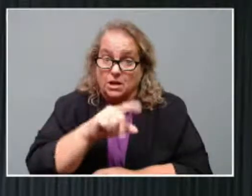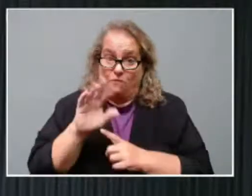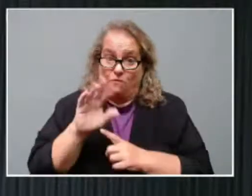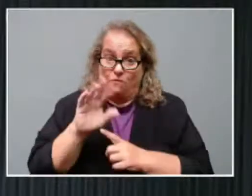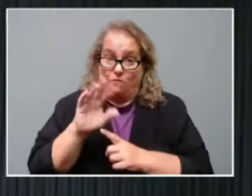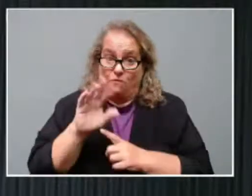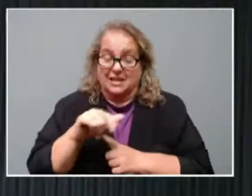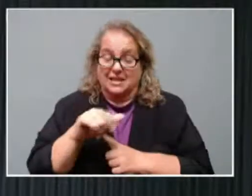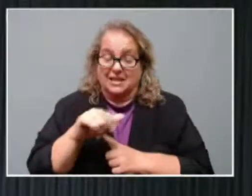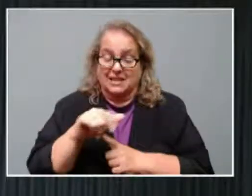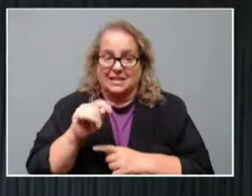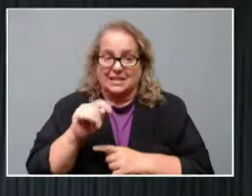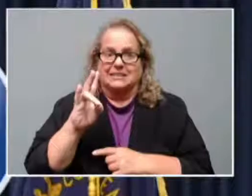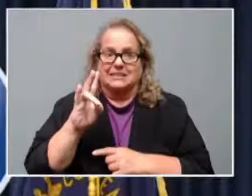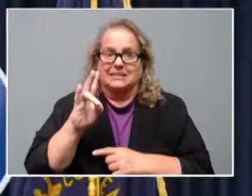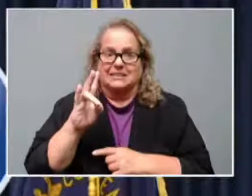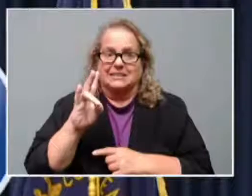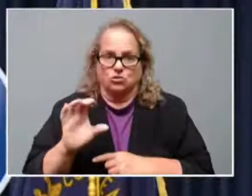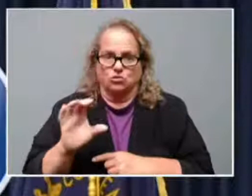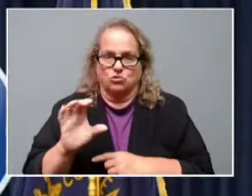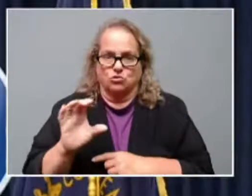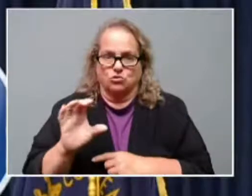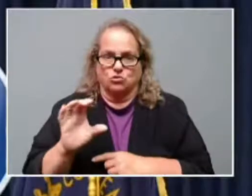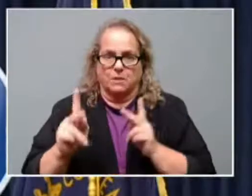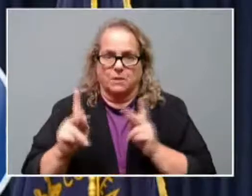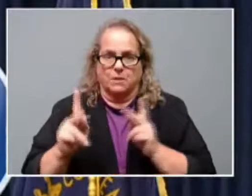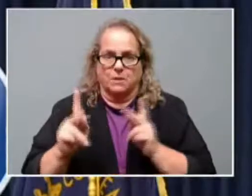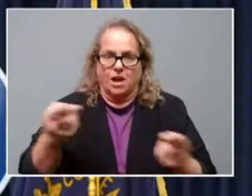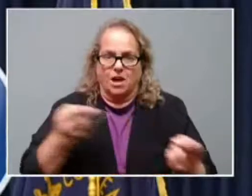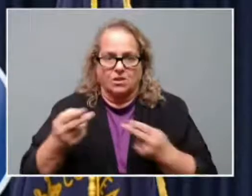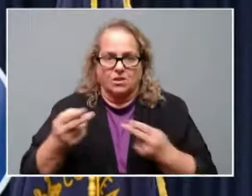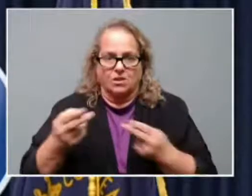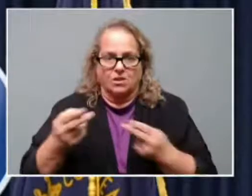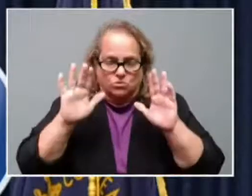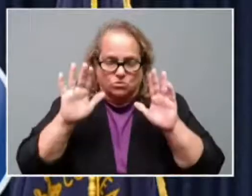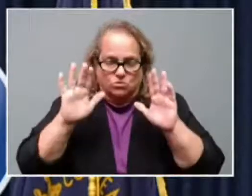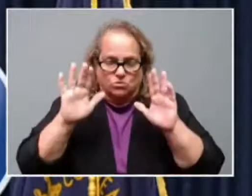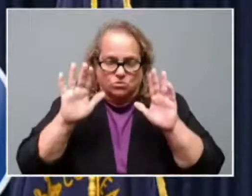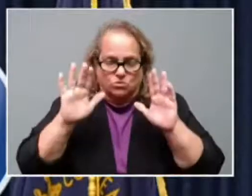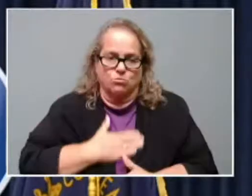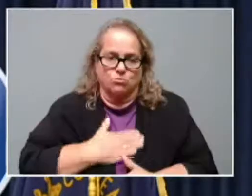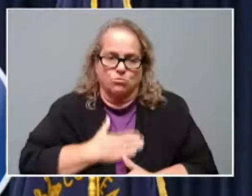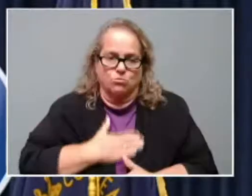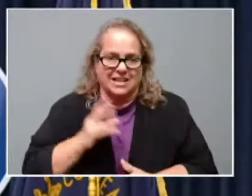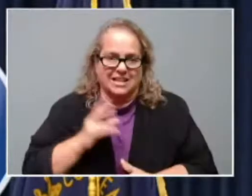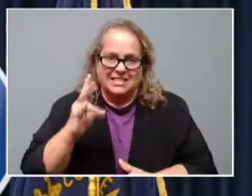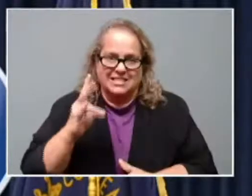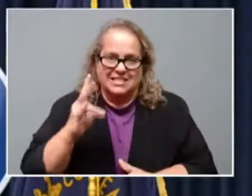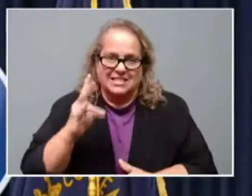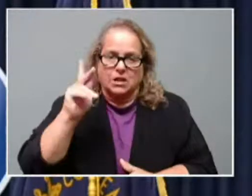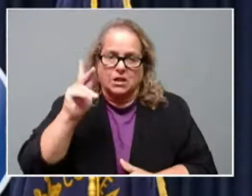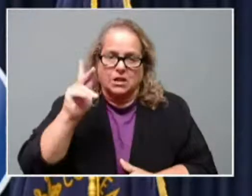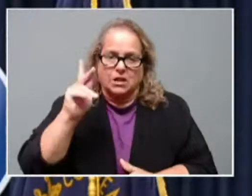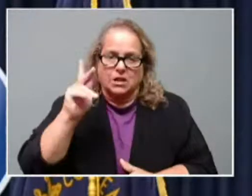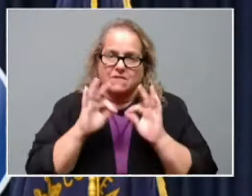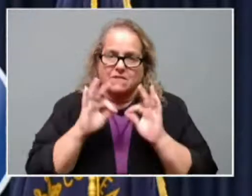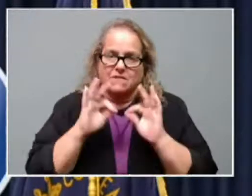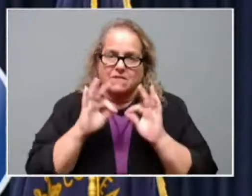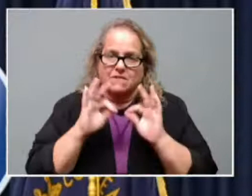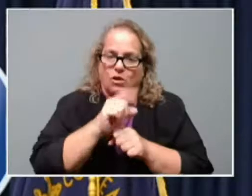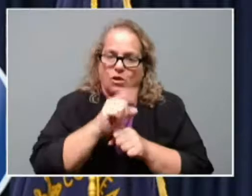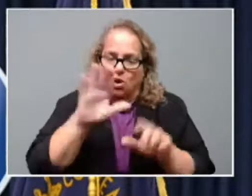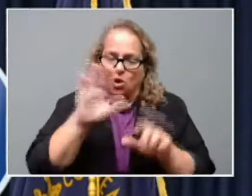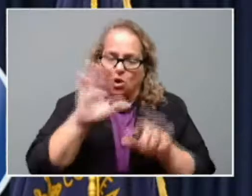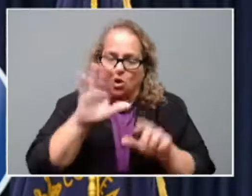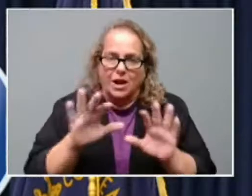700. That is greatly appreciated. That is 700 Kentucky families working for a great company in